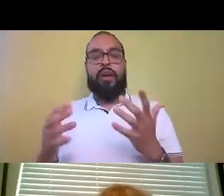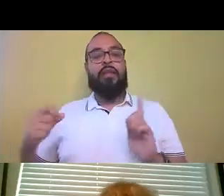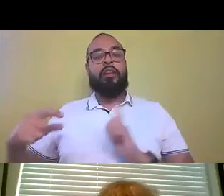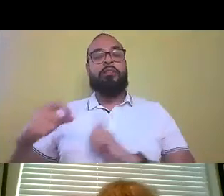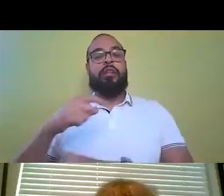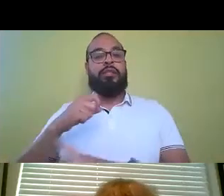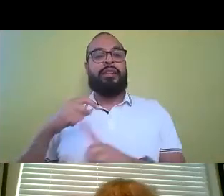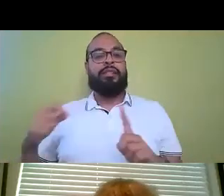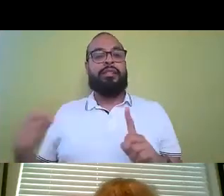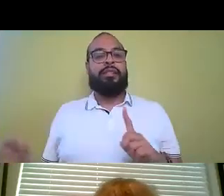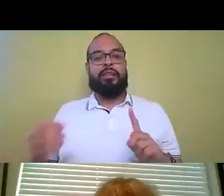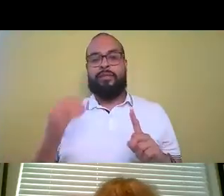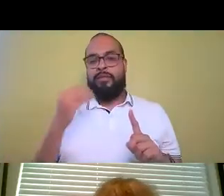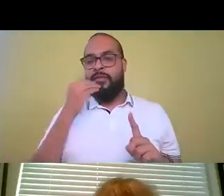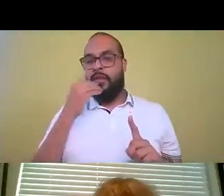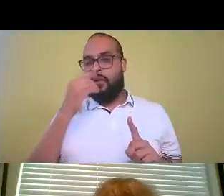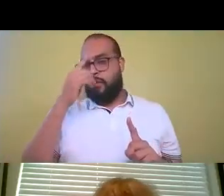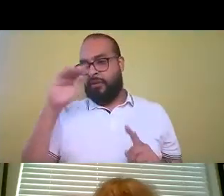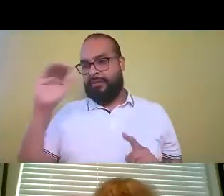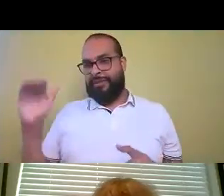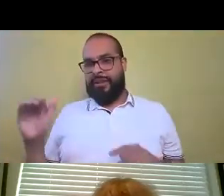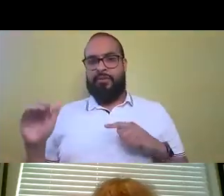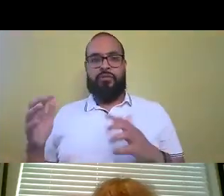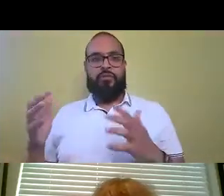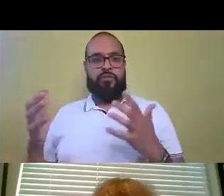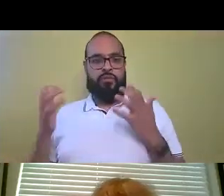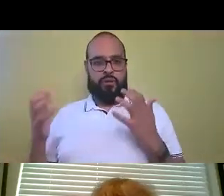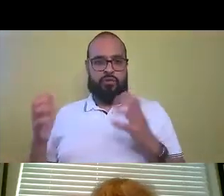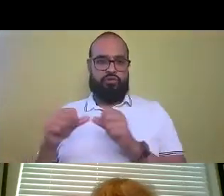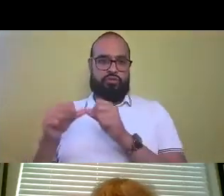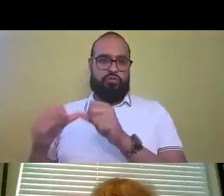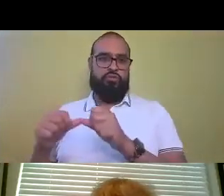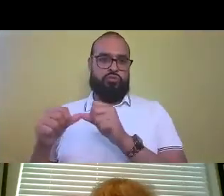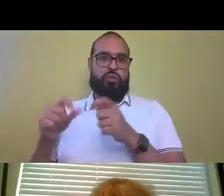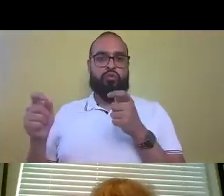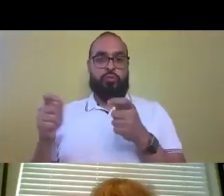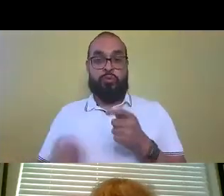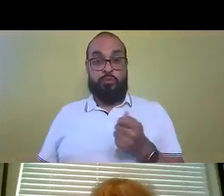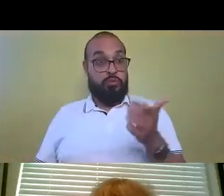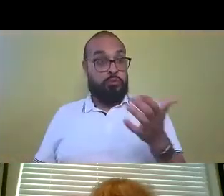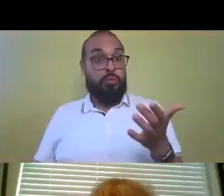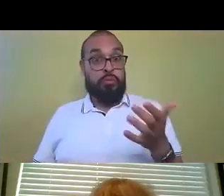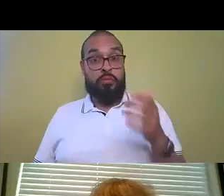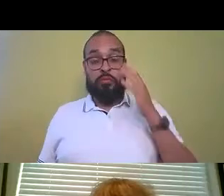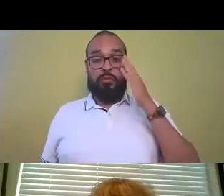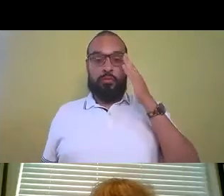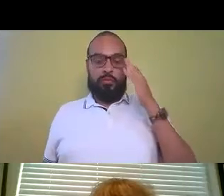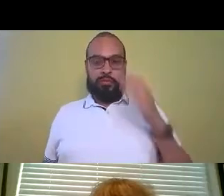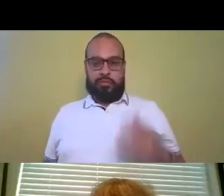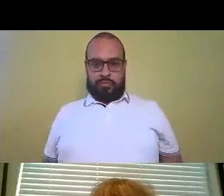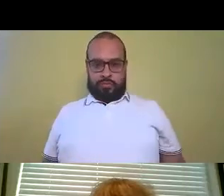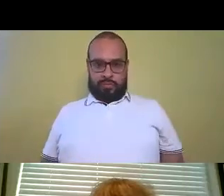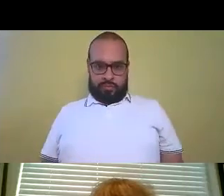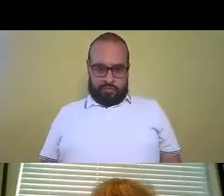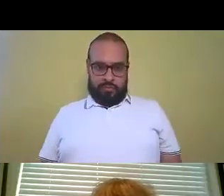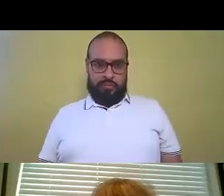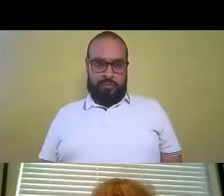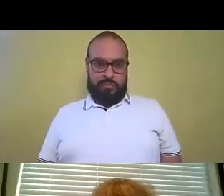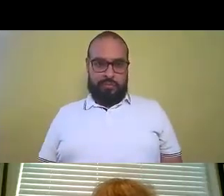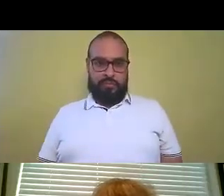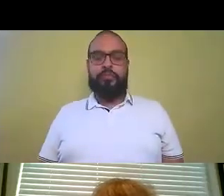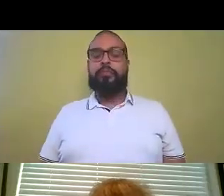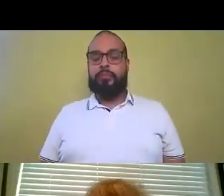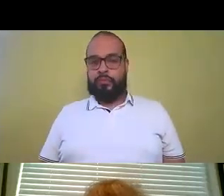maintain regulation. So we may have had a low, oh, Shawn, did you have a comment? And so could you also